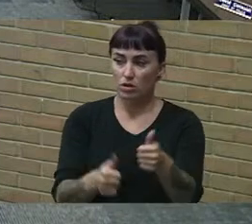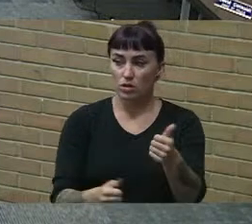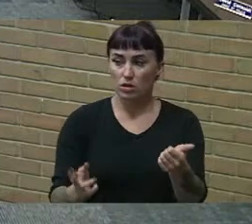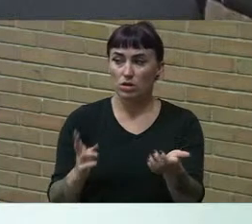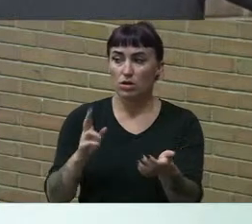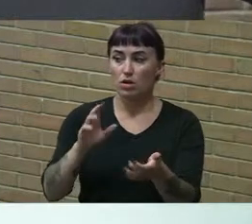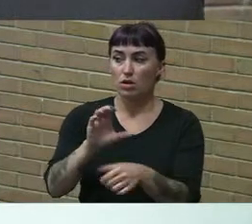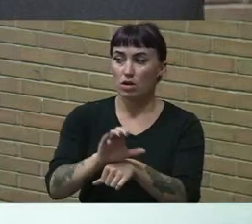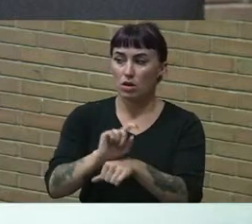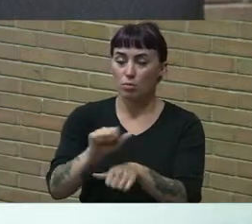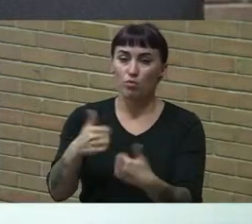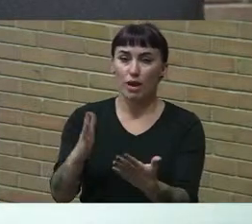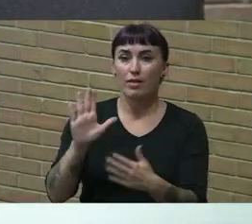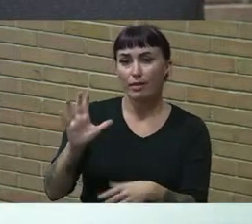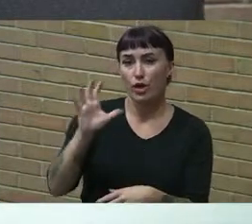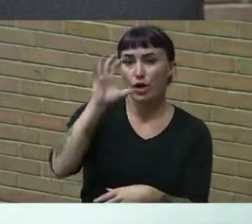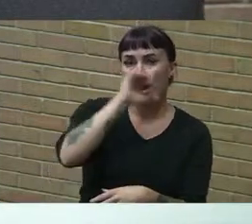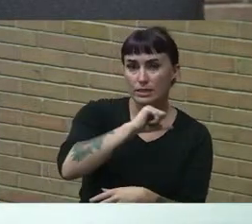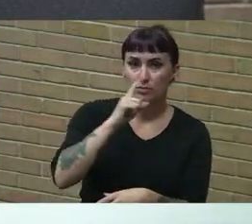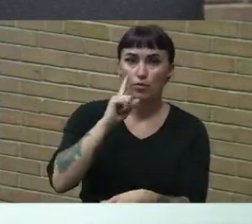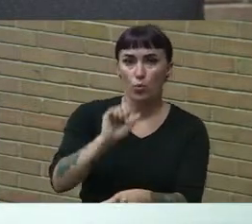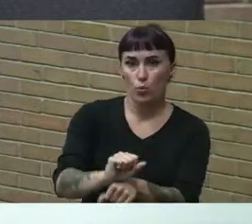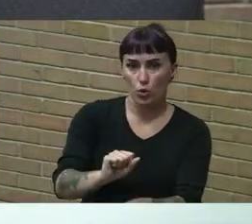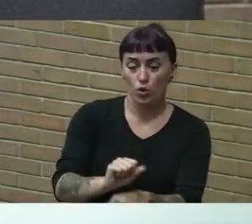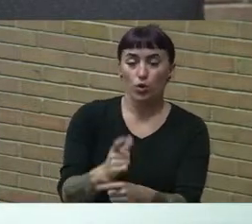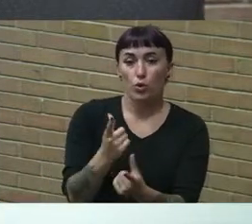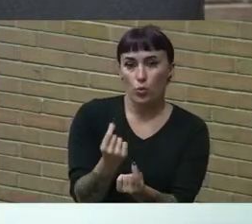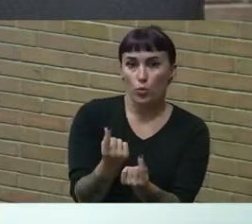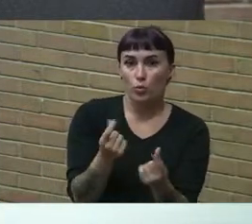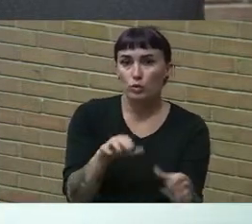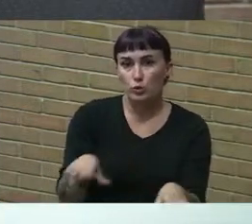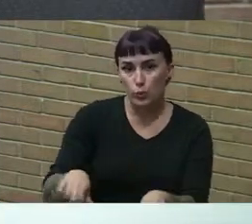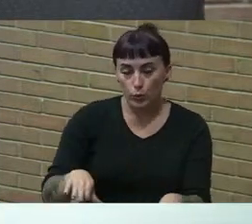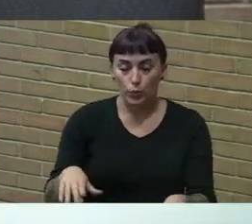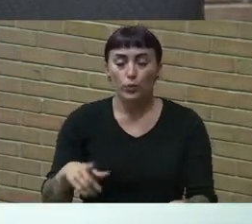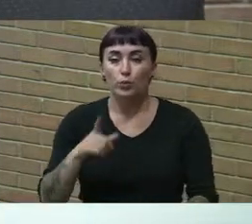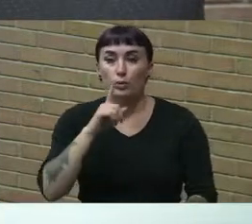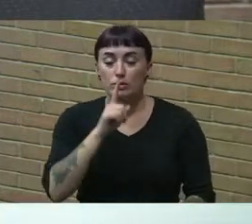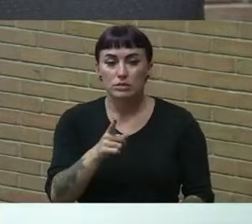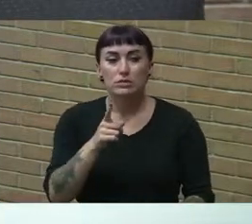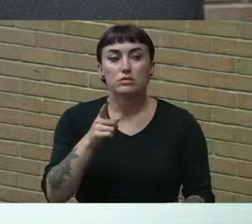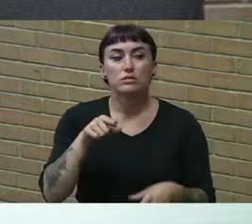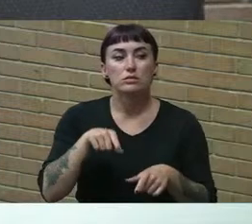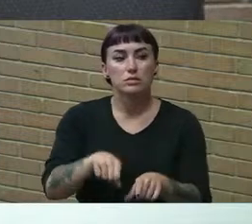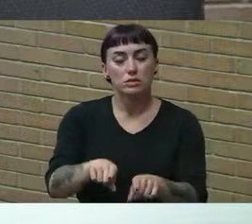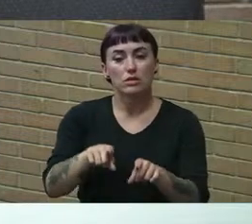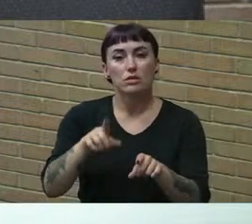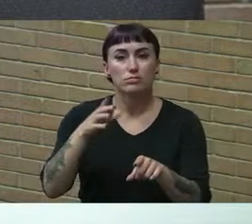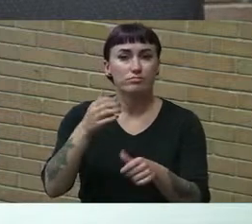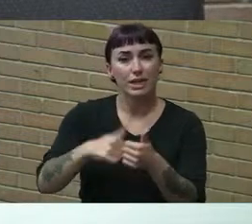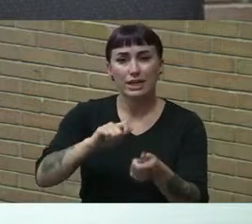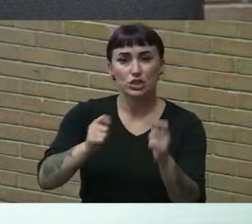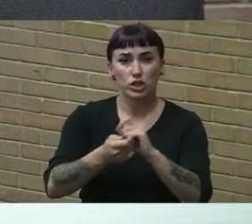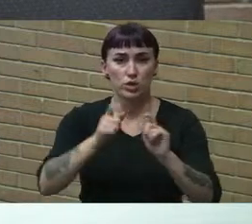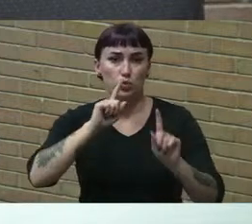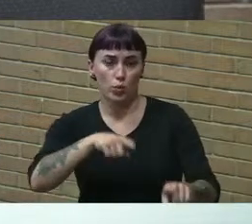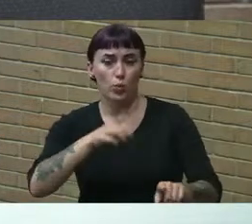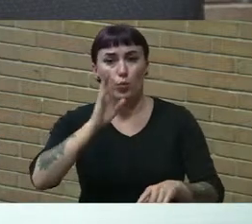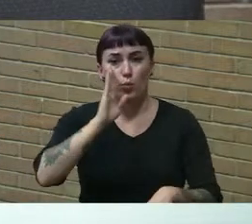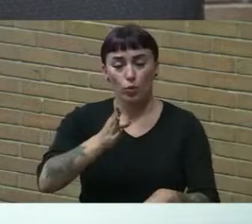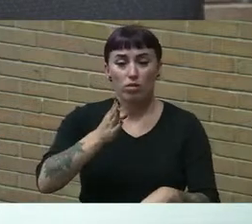have provided their estimates of work. So what we will do is, as we get in any change orders,